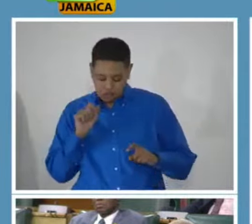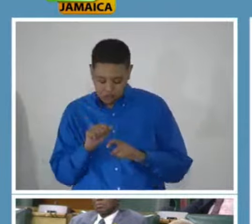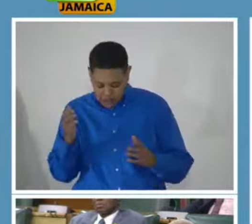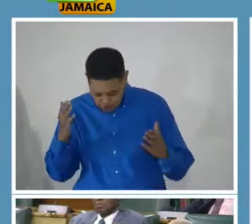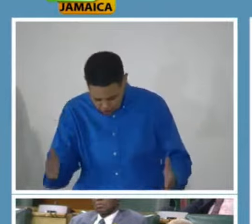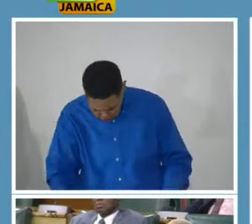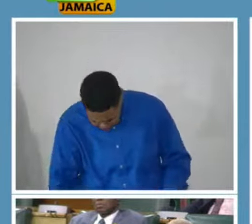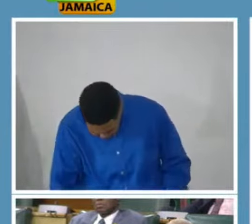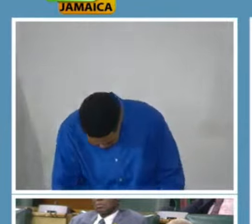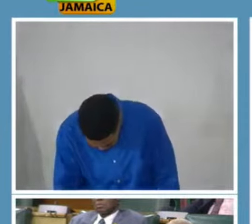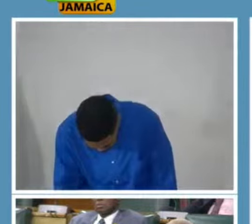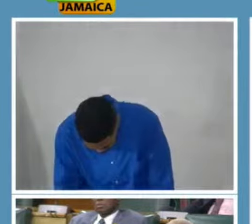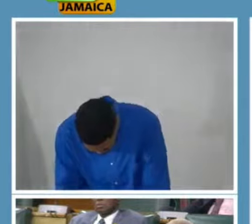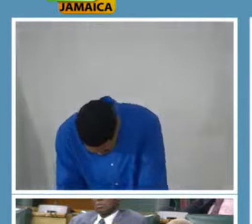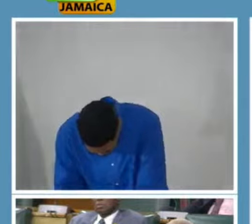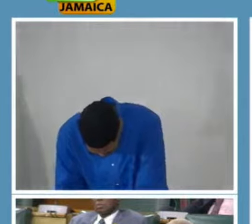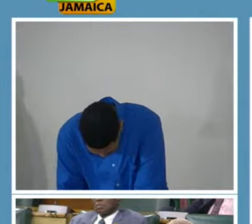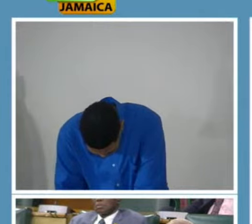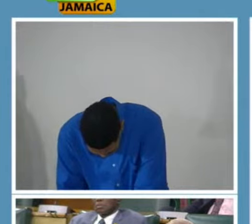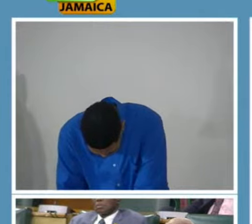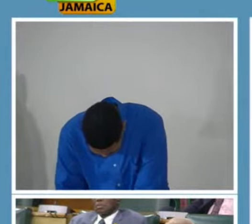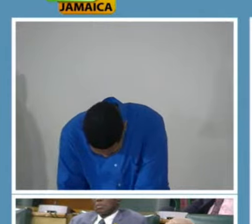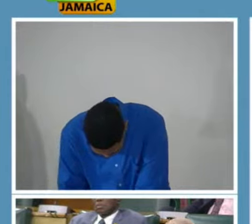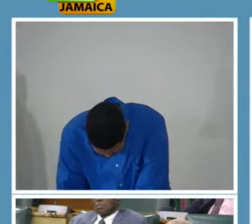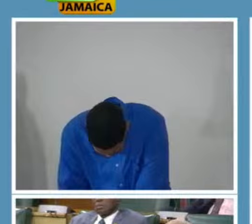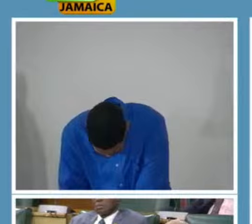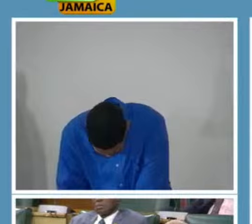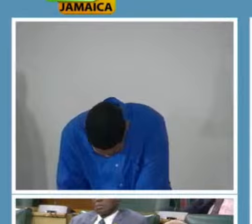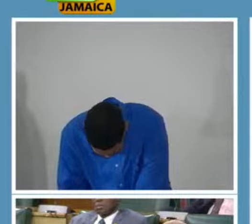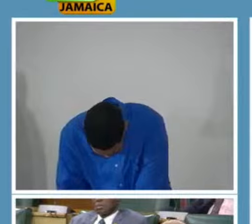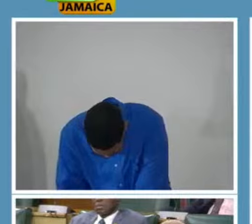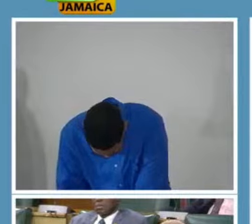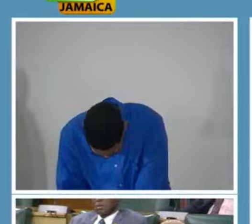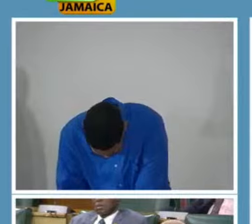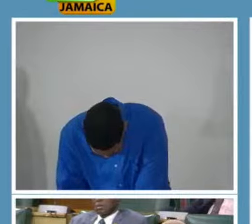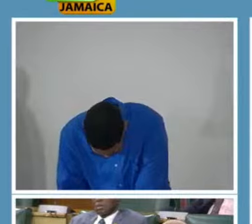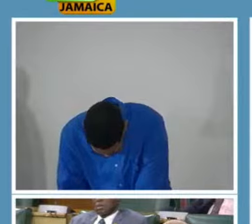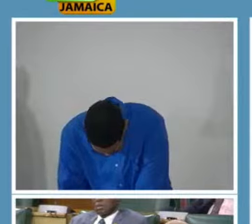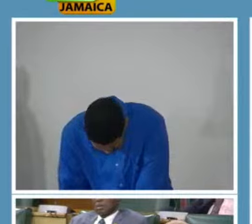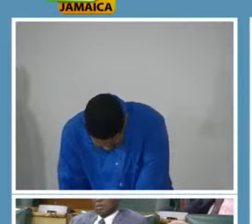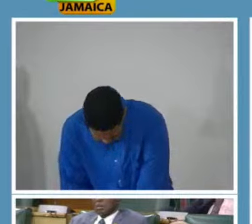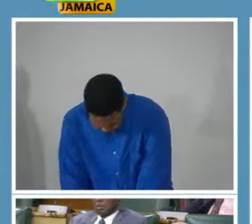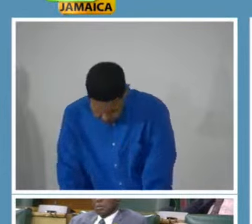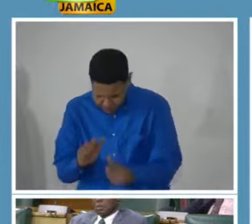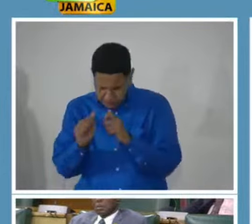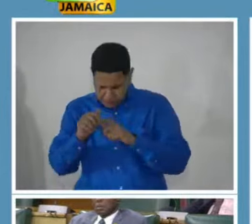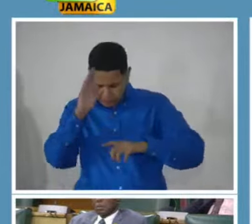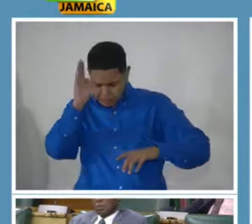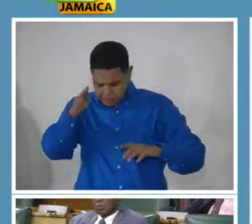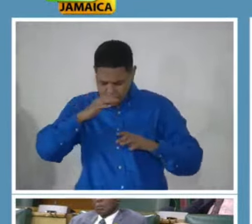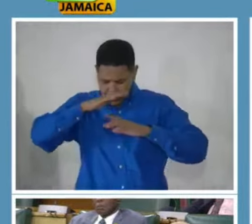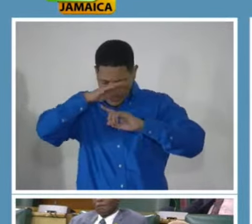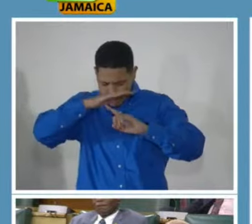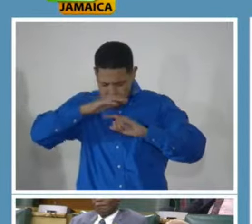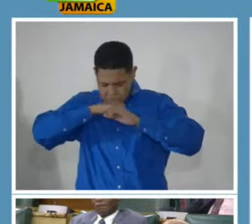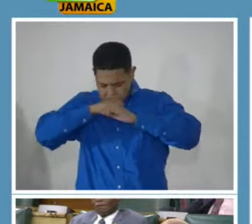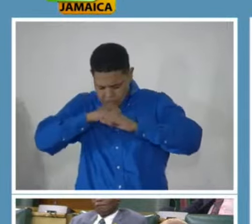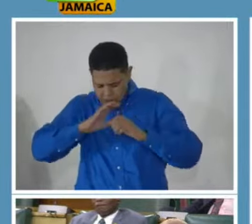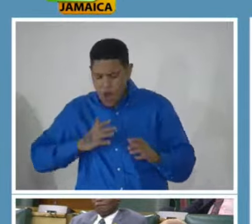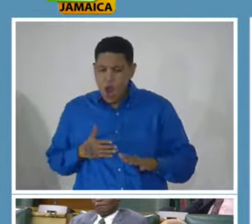the cash flows from it will be directed towards environmental protection, towards our coastlines, our